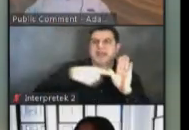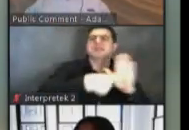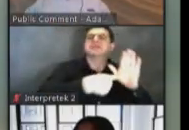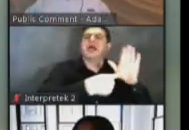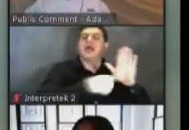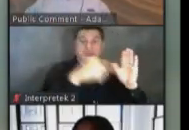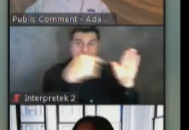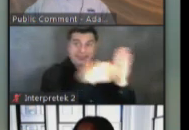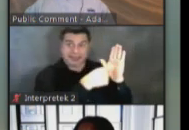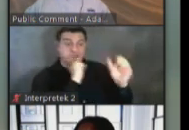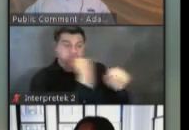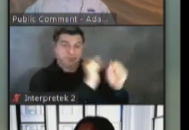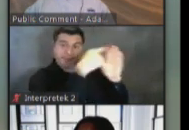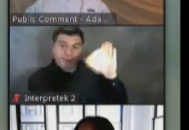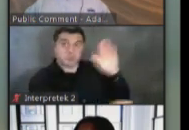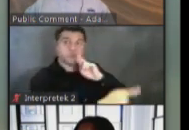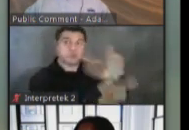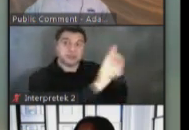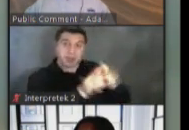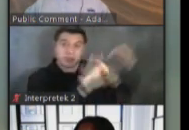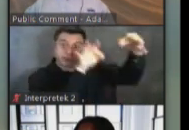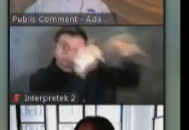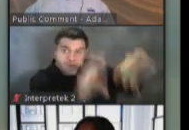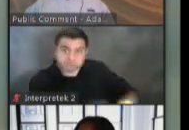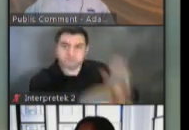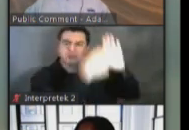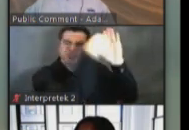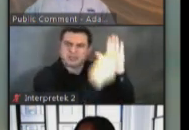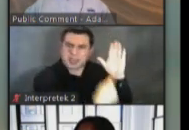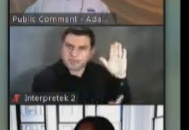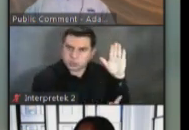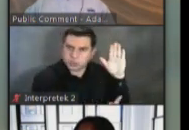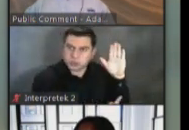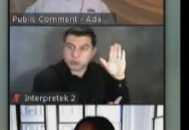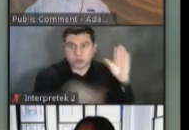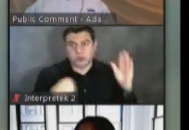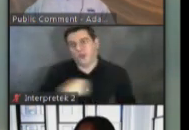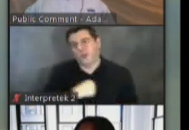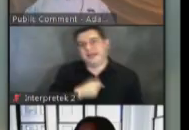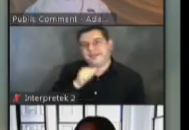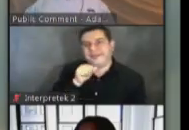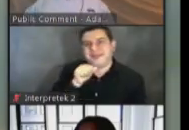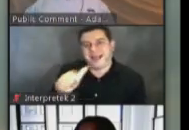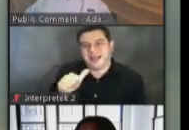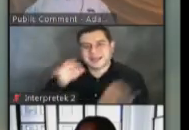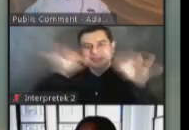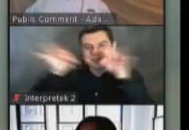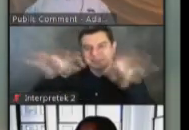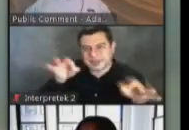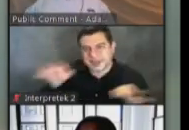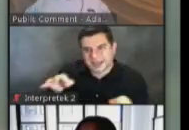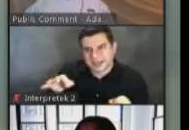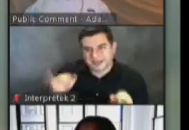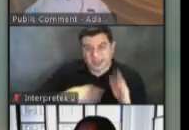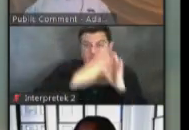all the recommendations. We just didn't present them today because we had a big report to go through in about 30-minute time. But all the examples, a lot of the examples are